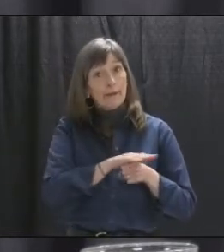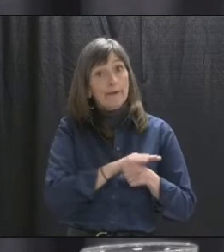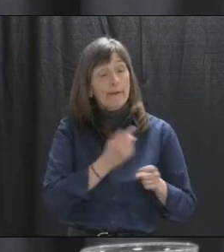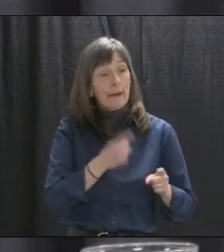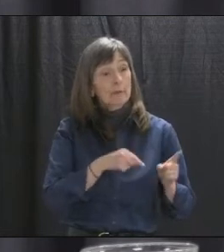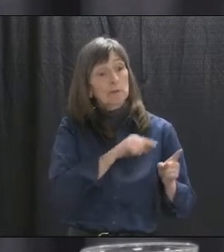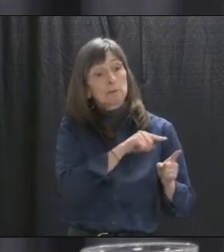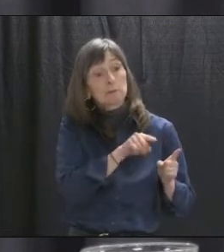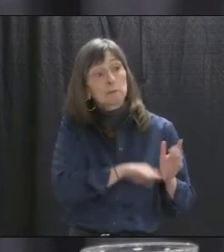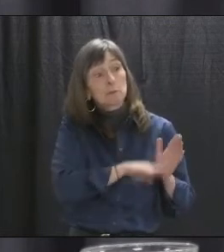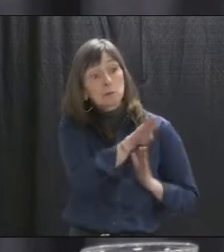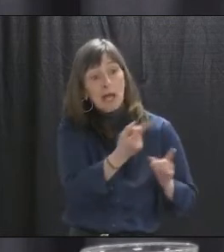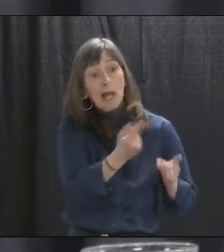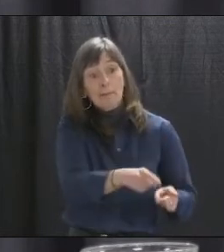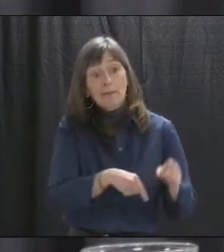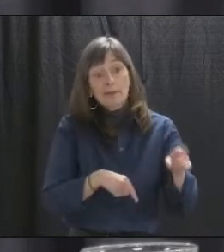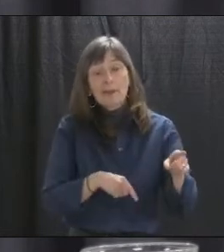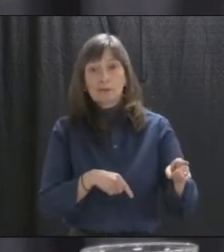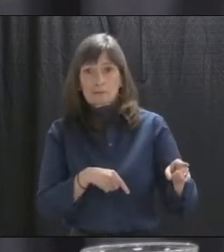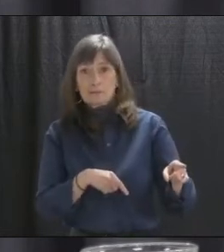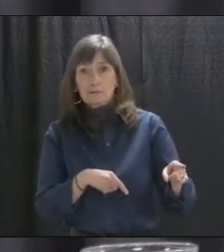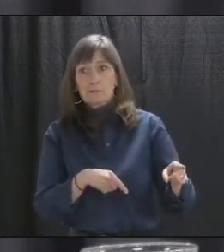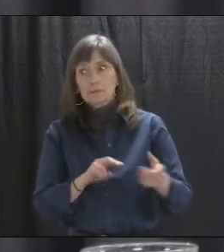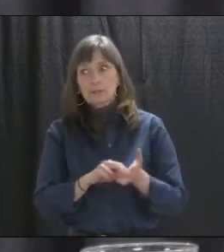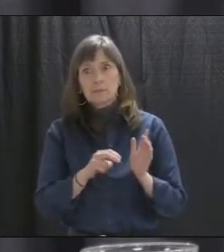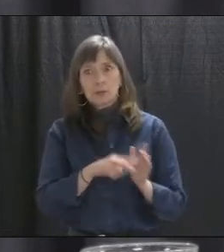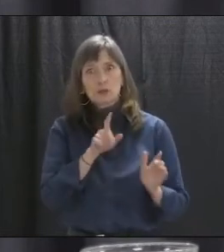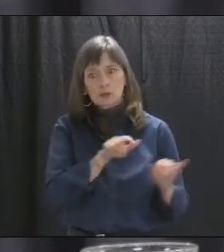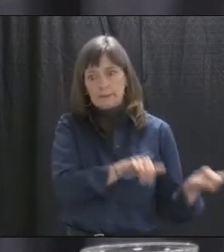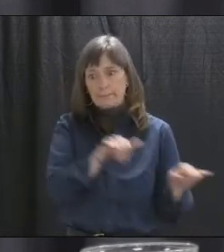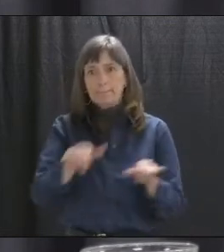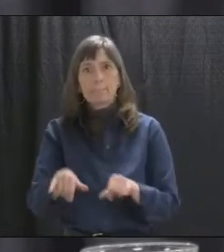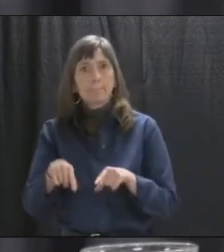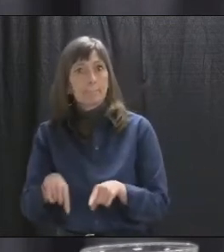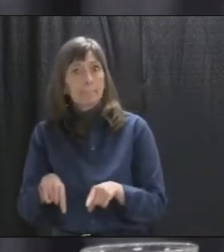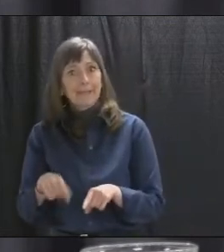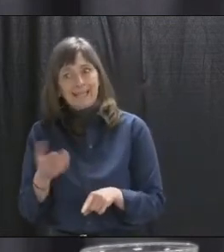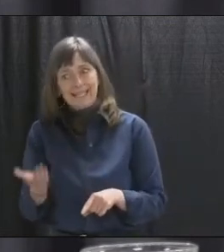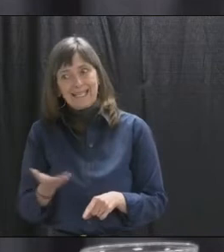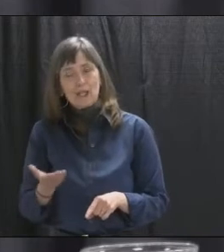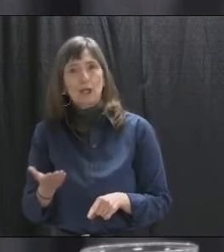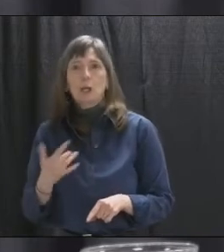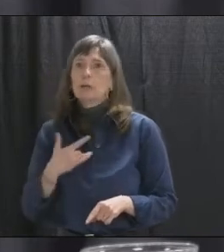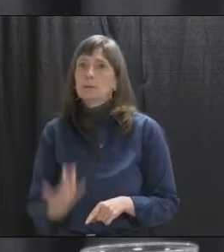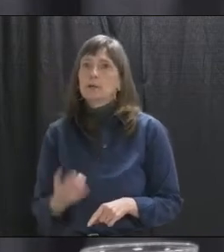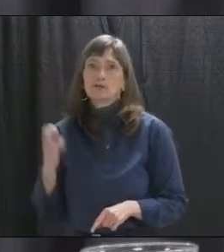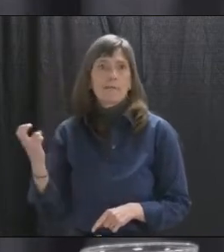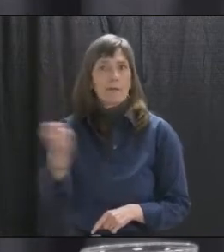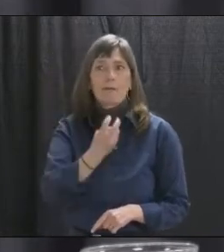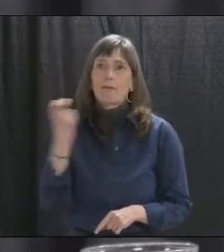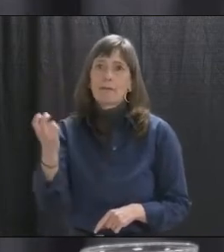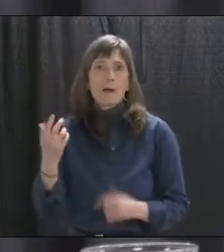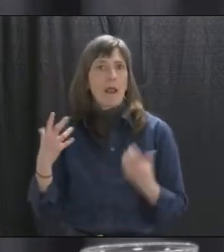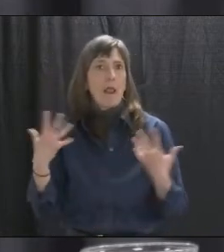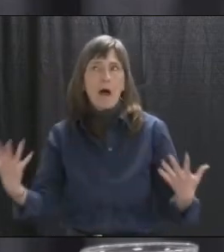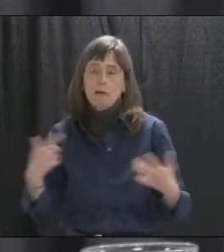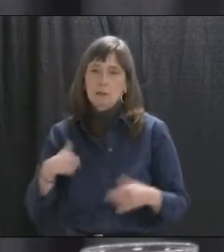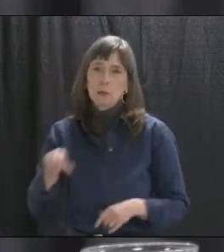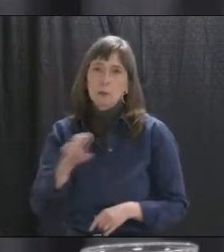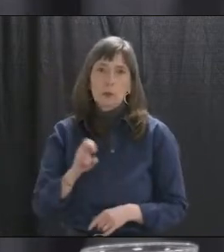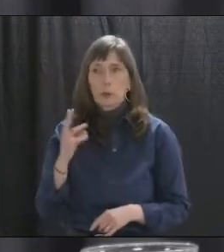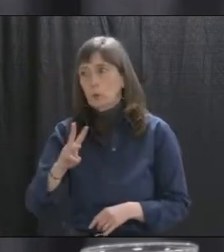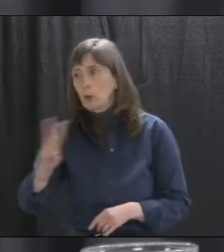no reason to believe it's any different here, particularly with our extensive travel connections across mainland Canada and into